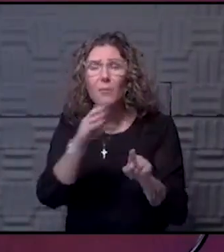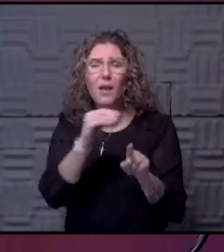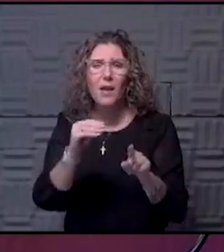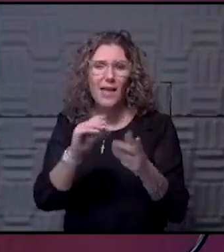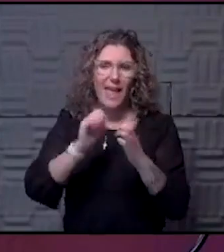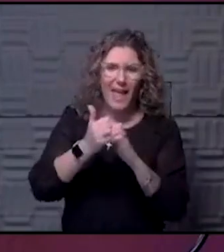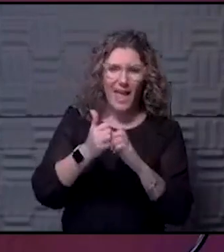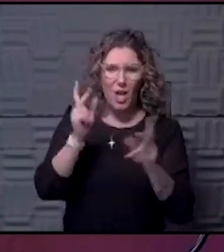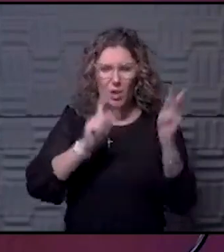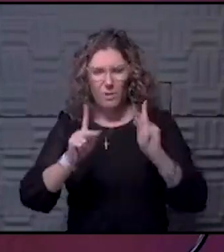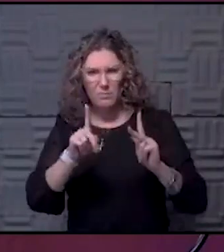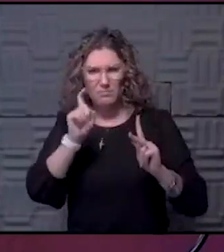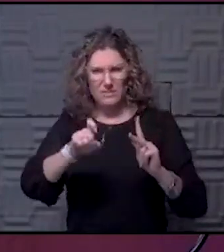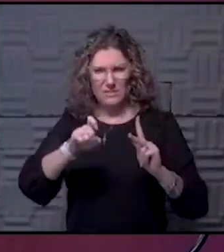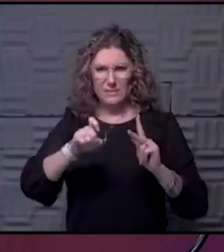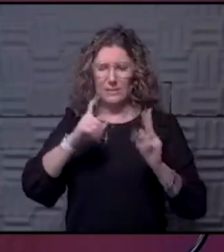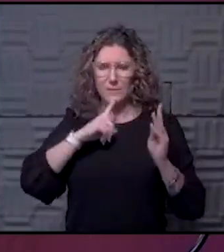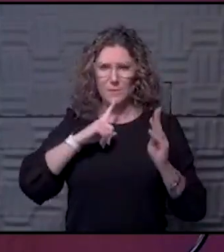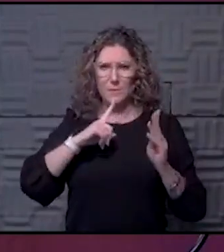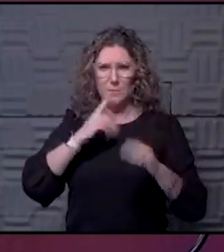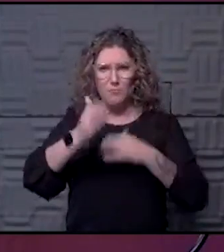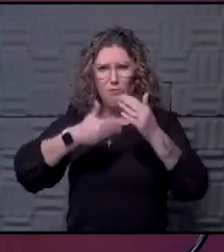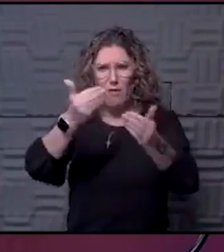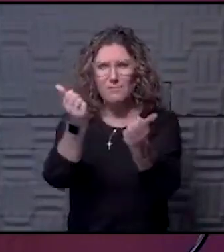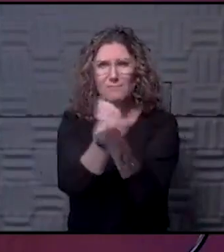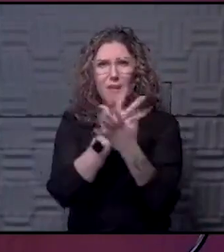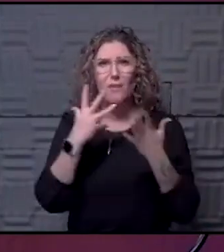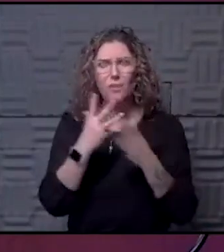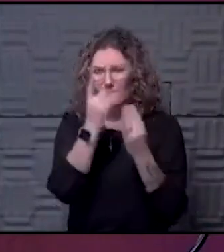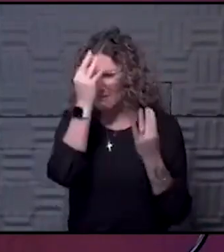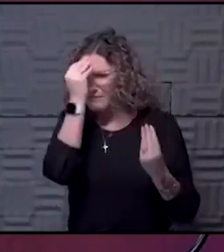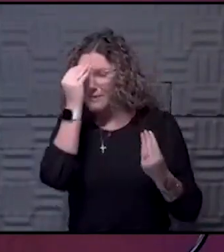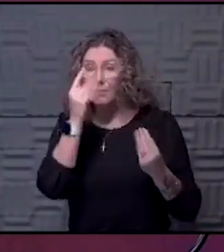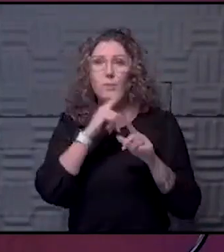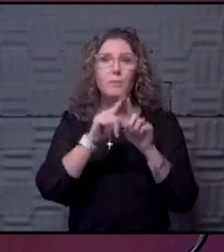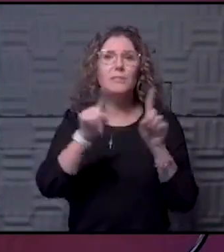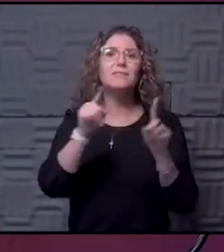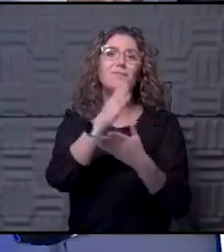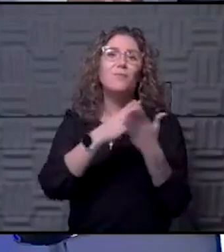to unpack and process this is going to be a whole different part of this journey.